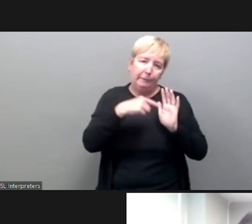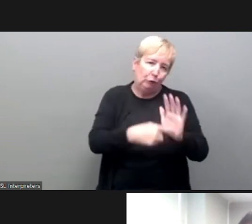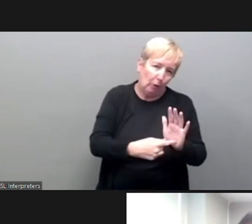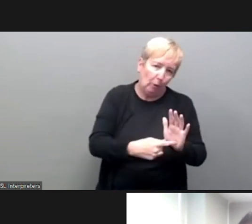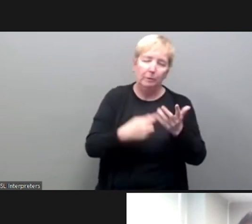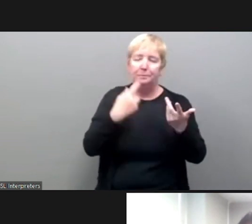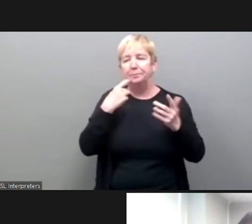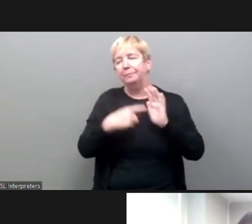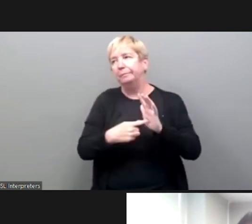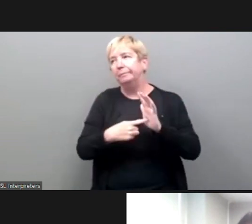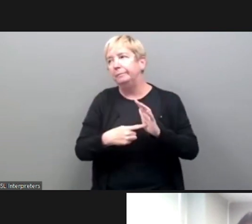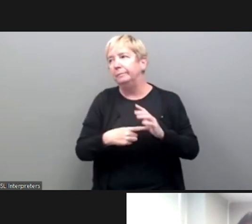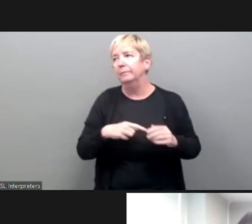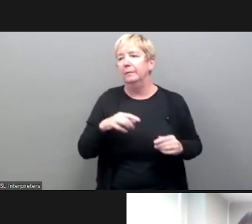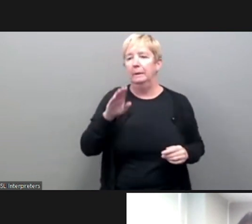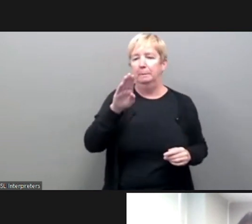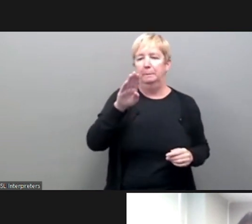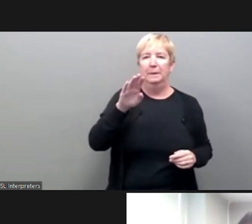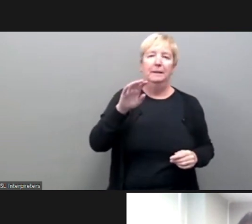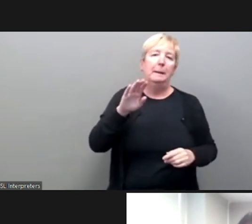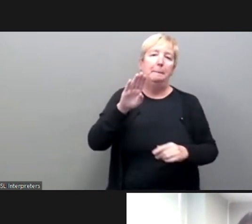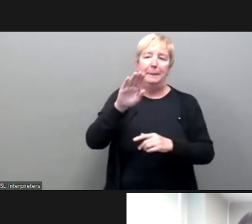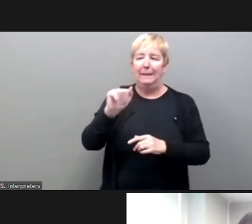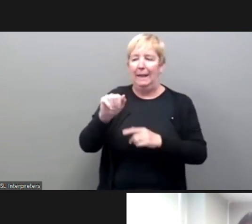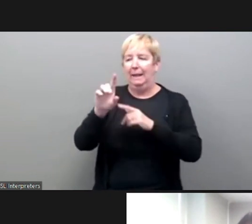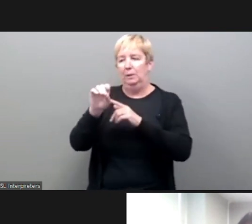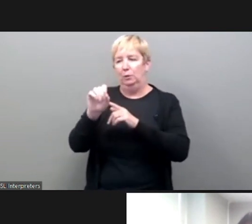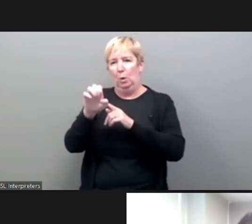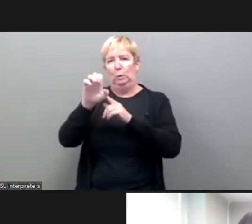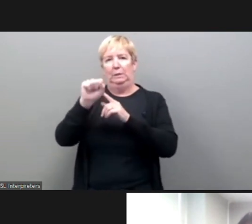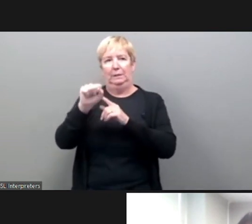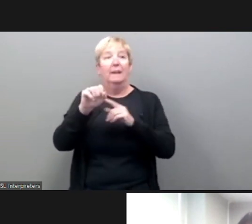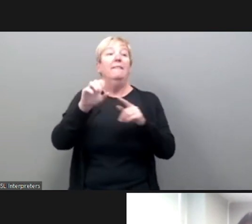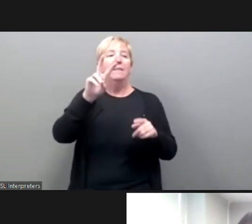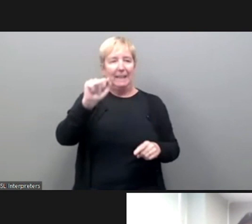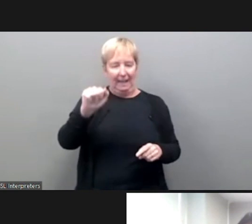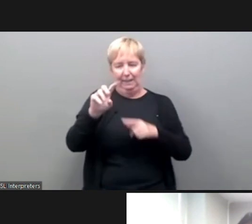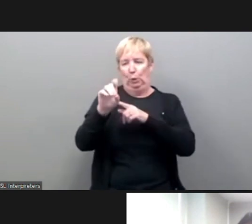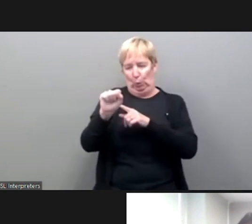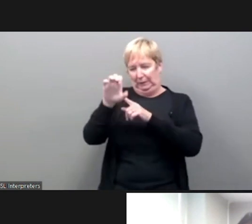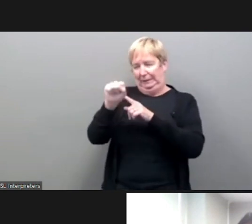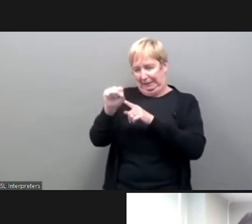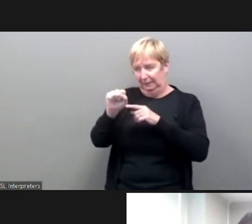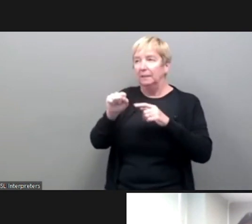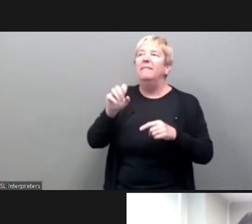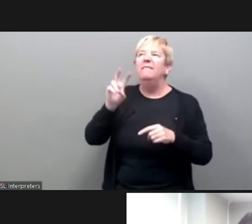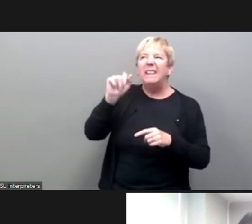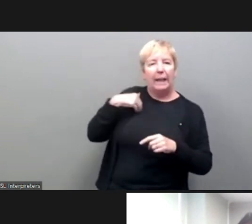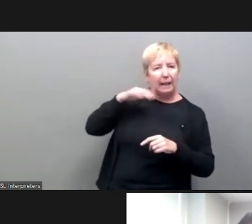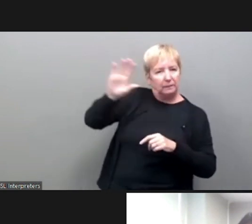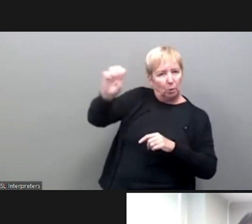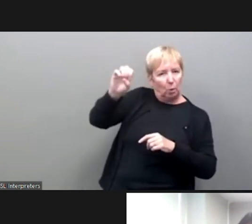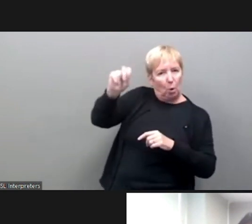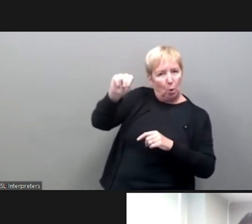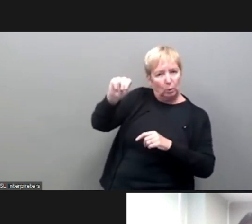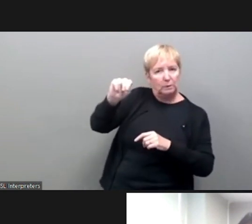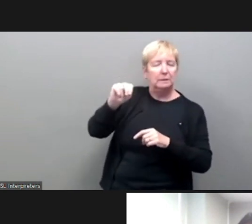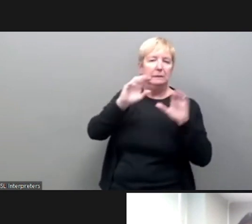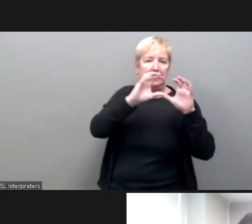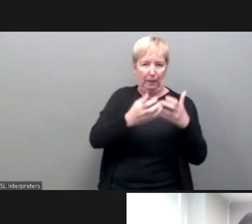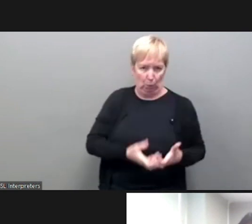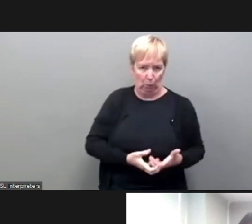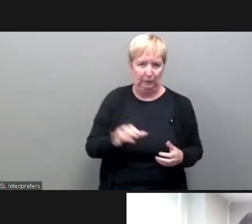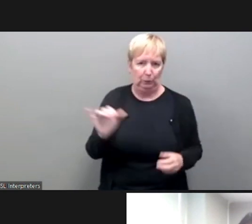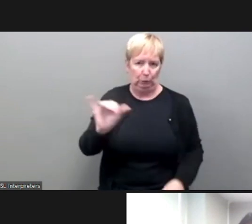as the VA doses, and VA has also done children as well in different groups. So then last week or 2